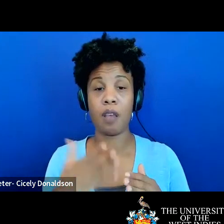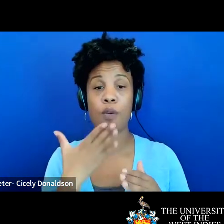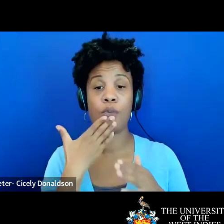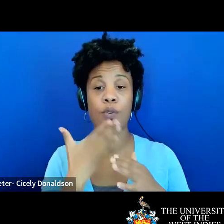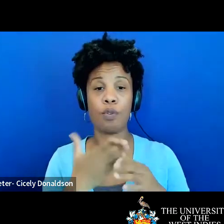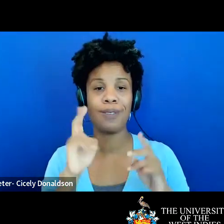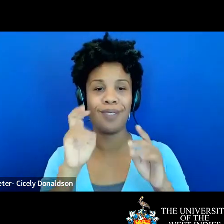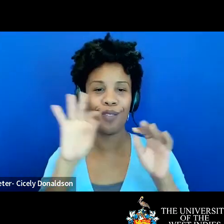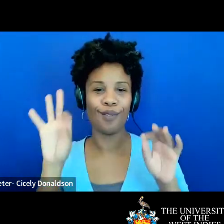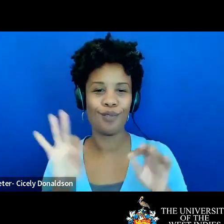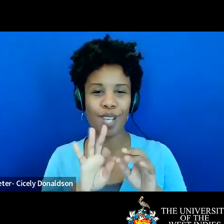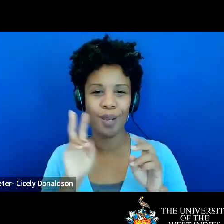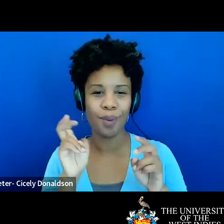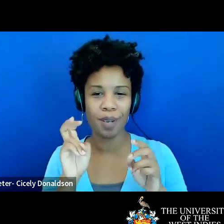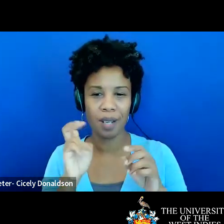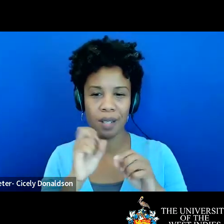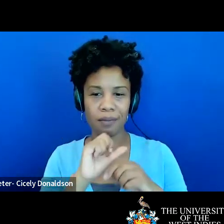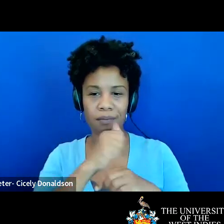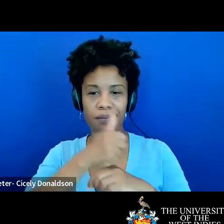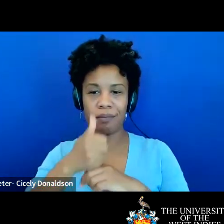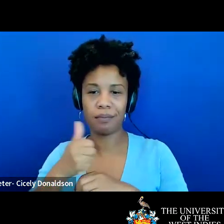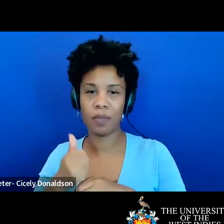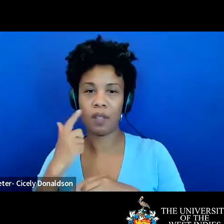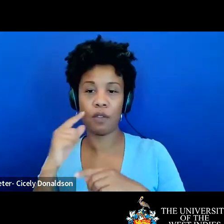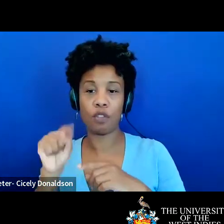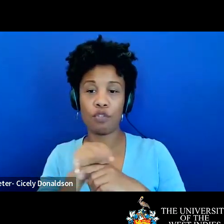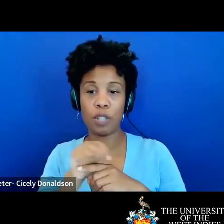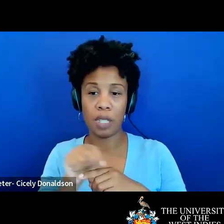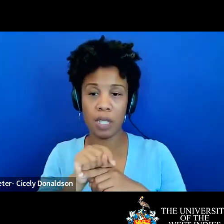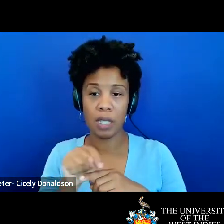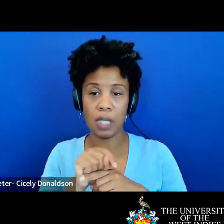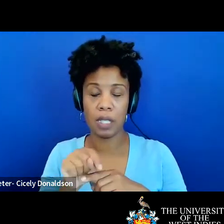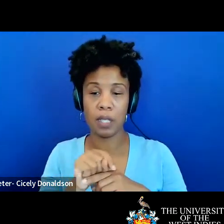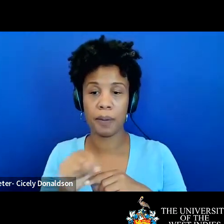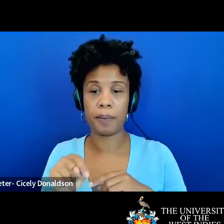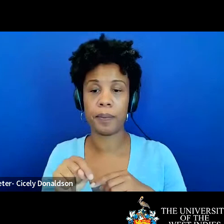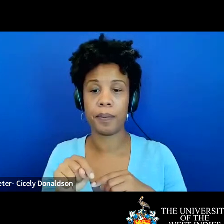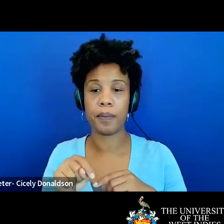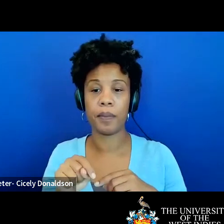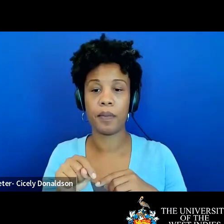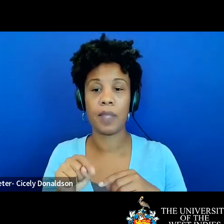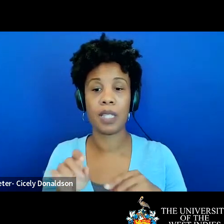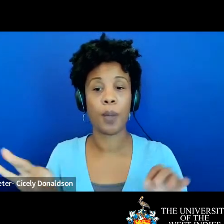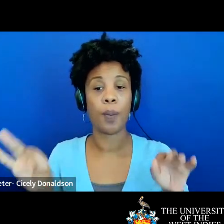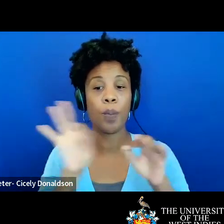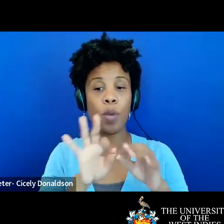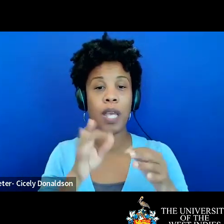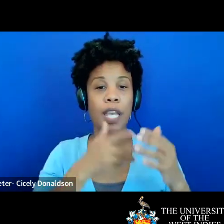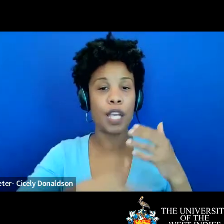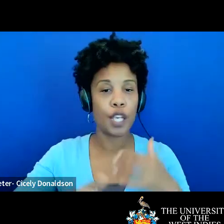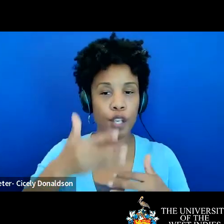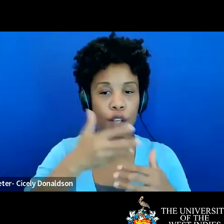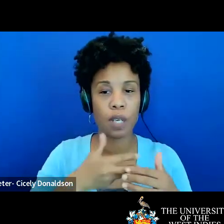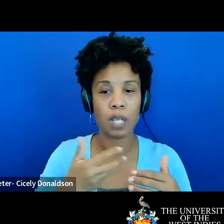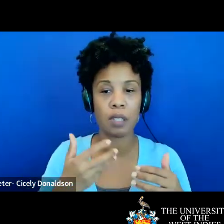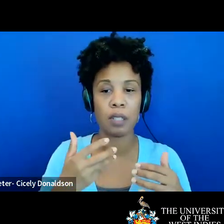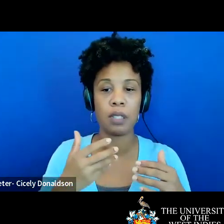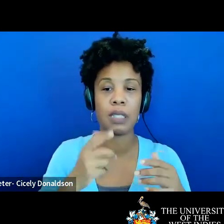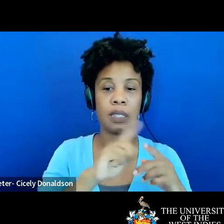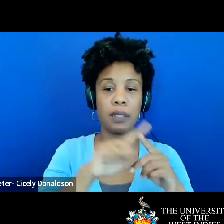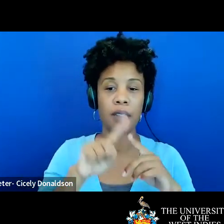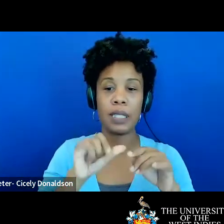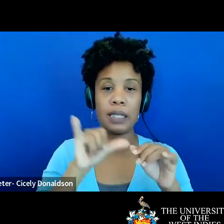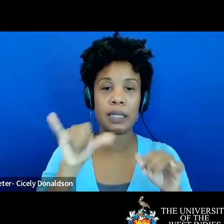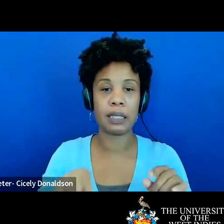I'm in full support of a public education campaign, but this must be complemented by the requisite training across all